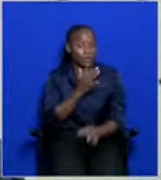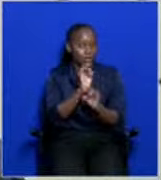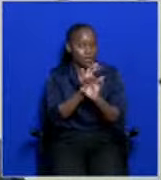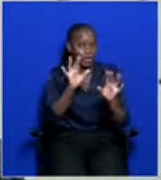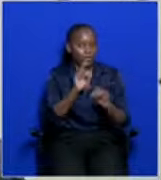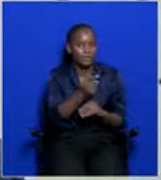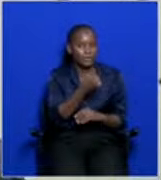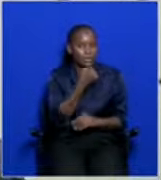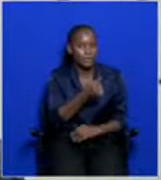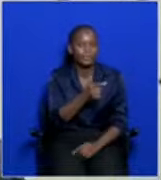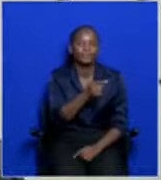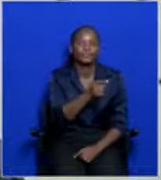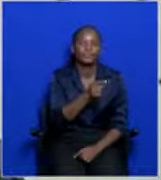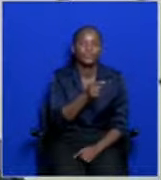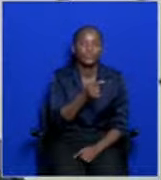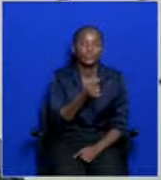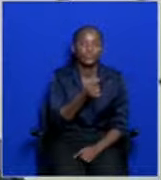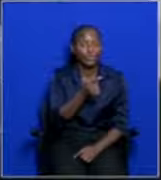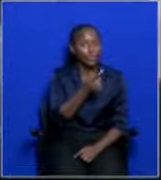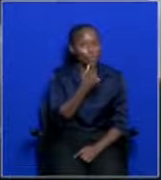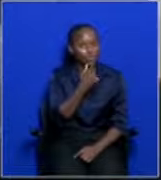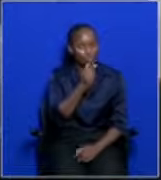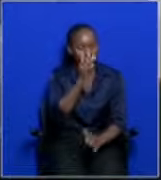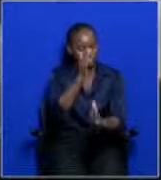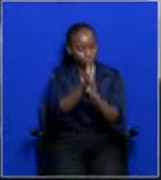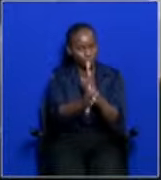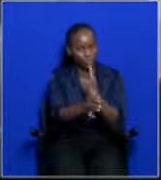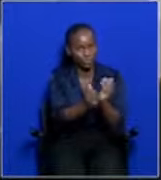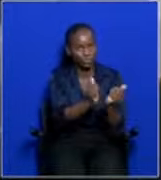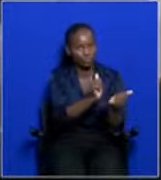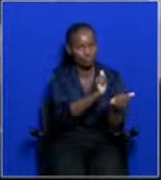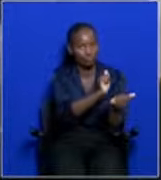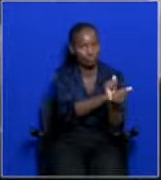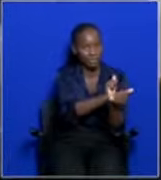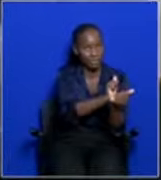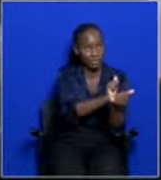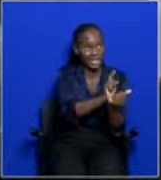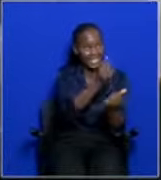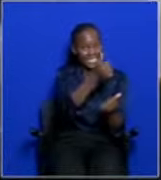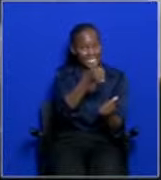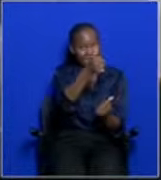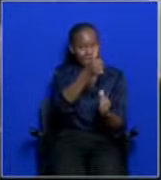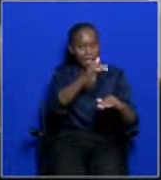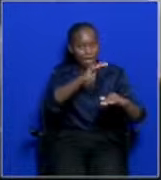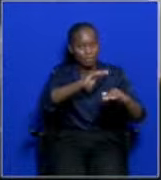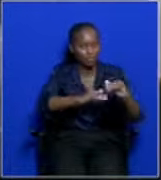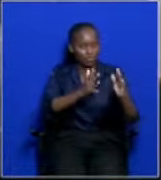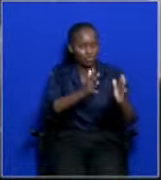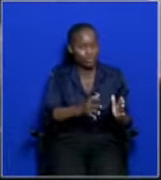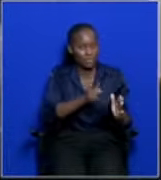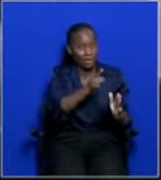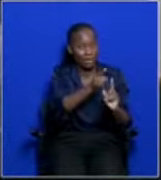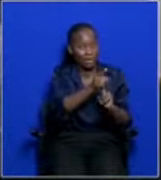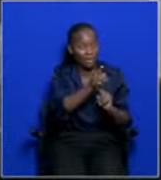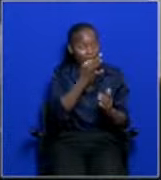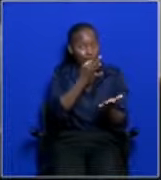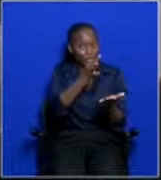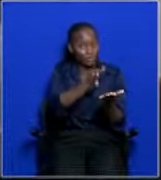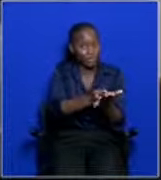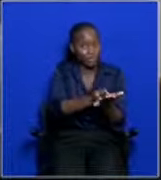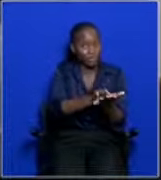a recommendation to prosecute, you don't do your normal IPID investigation and a